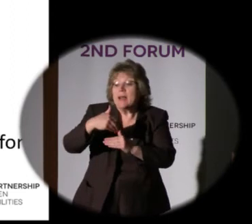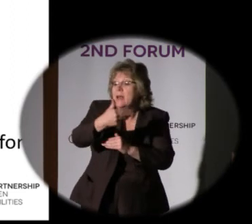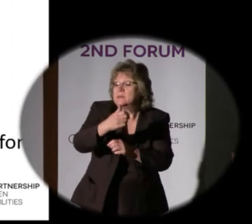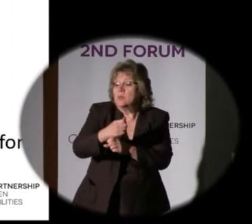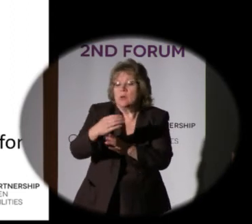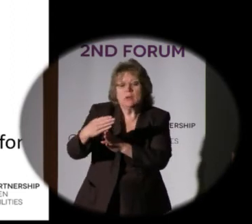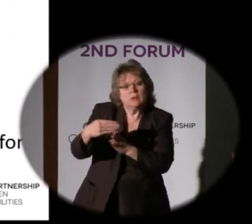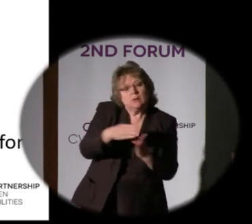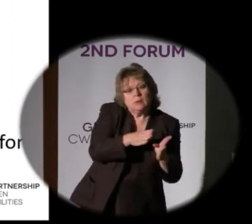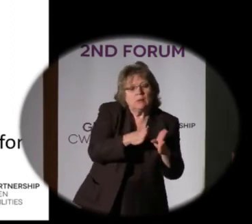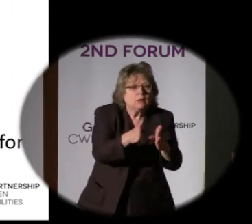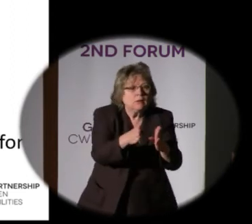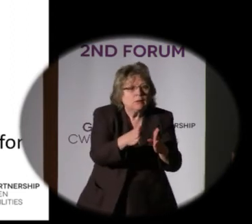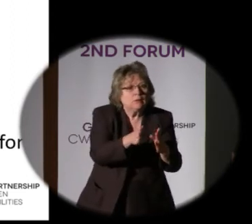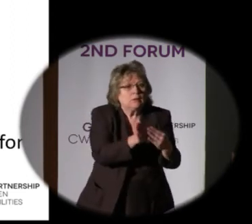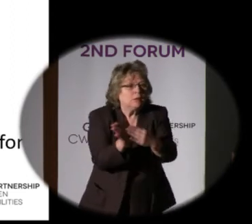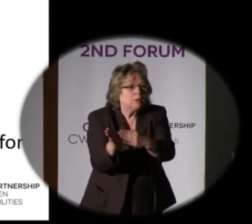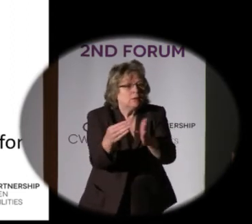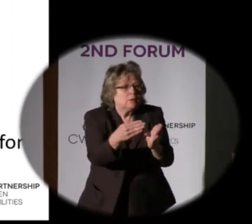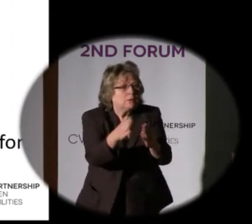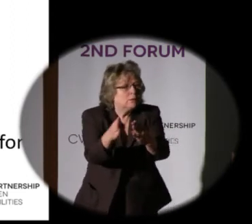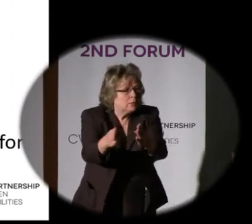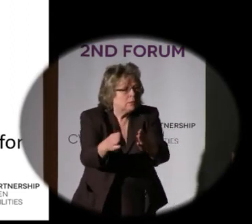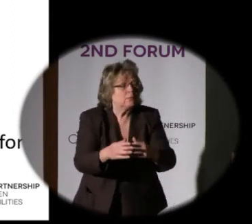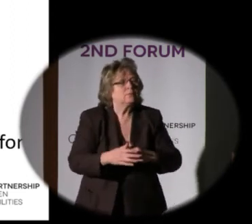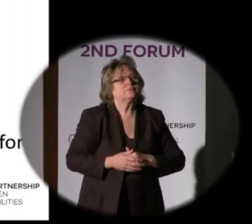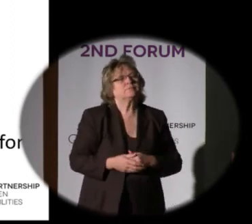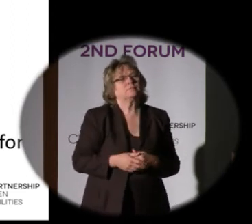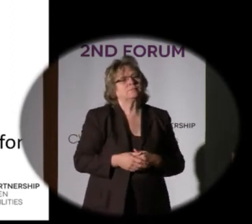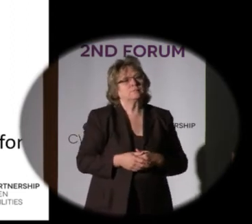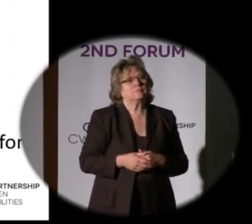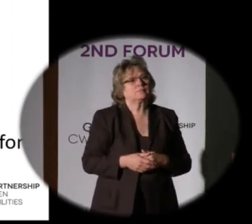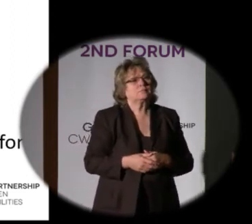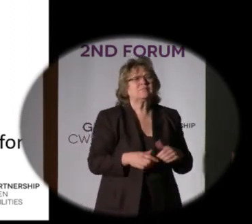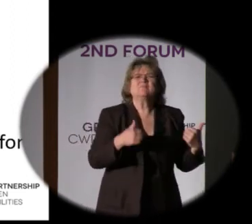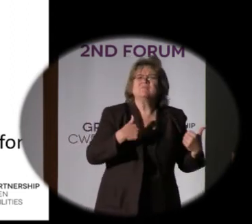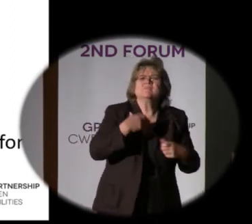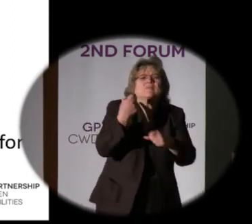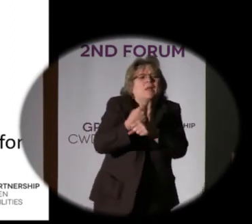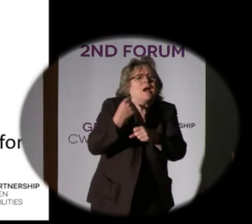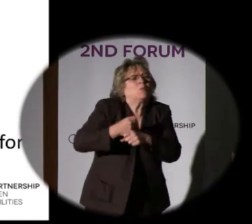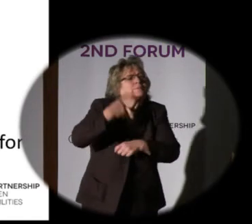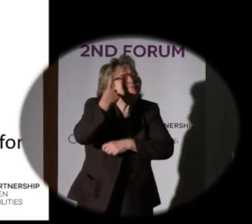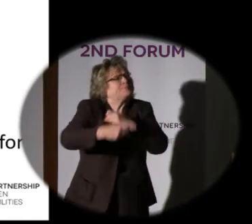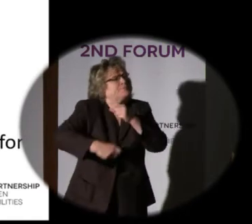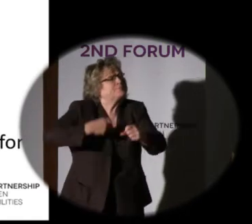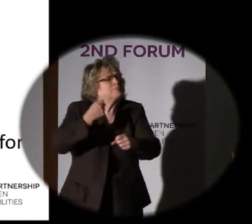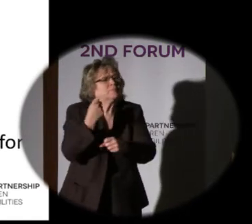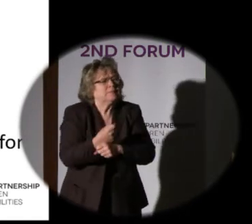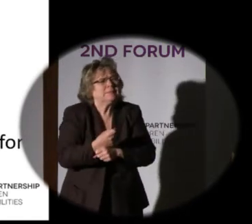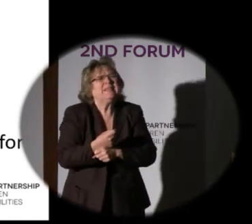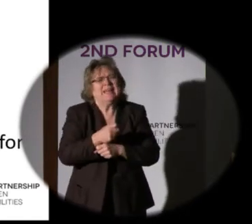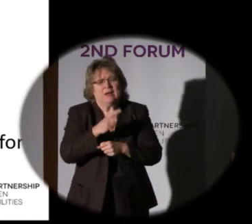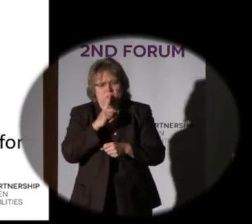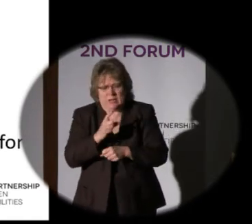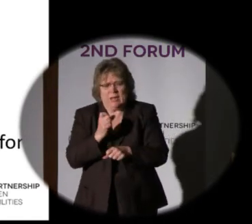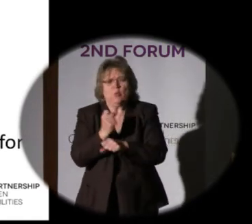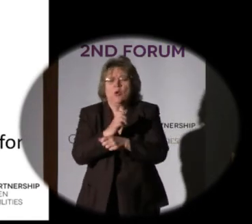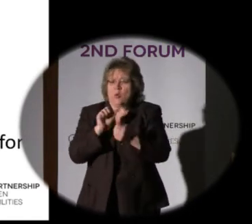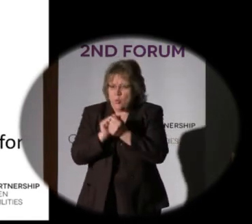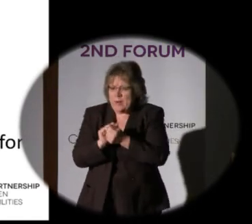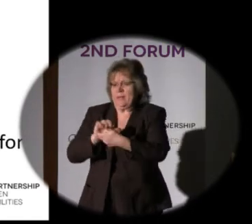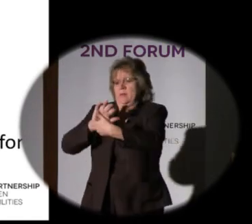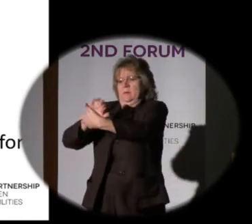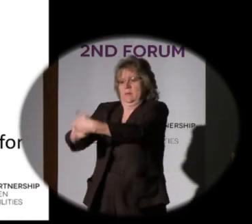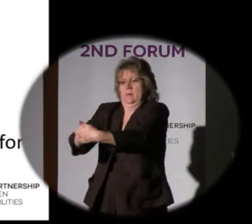terms of implementation. Secondly, we contributed enormously through the partnership and the collective will of this